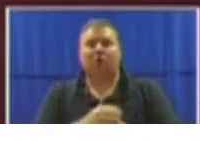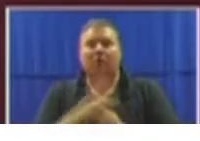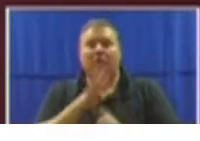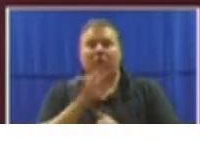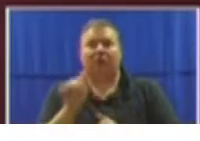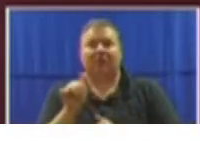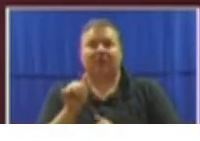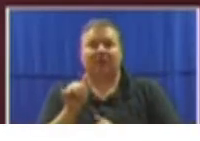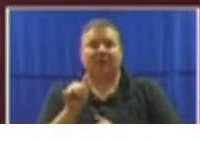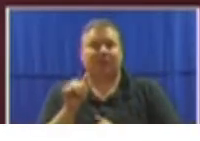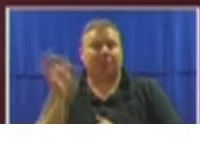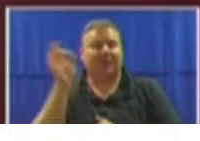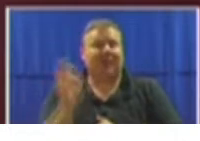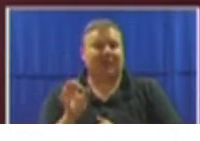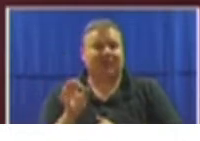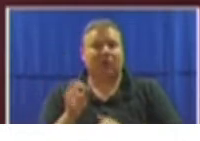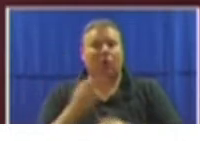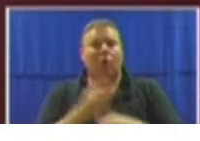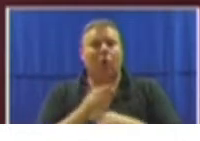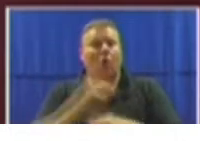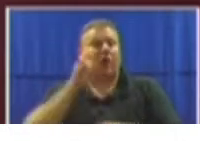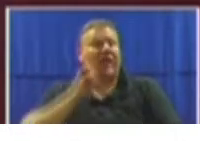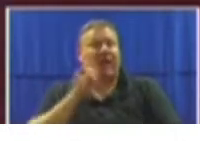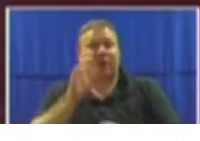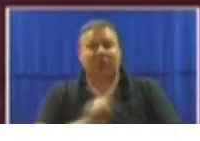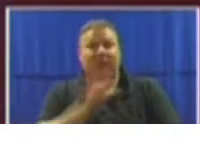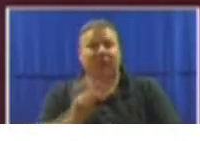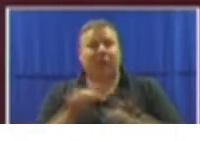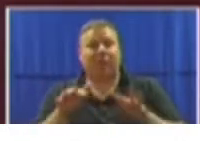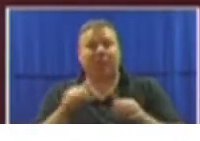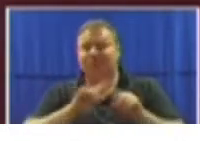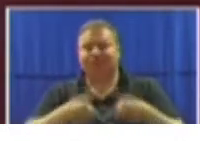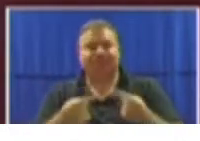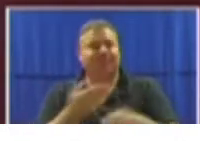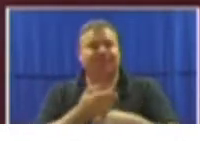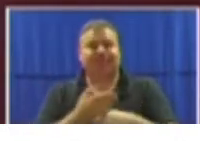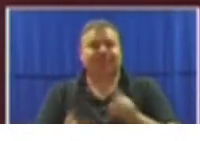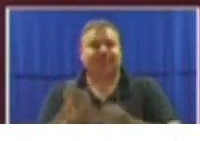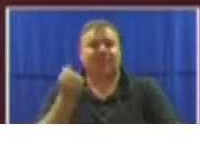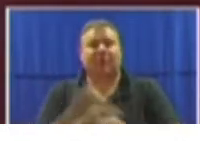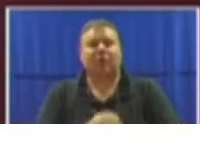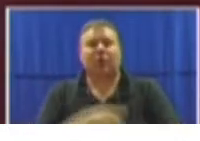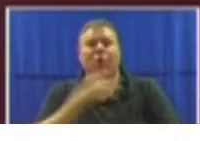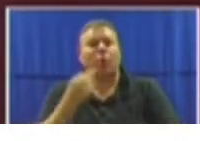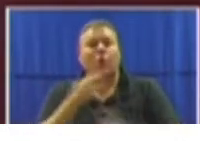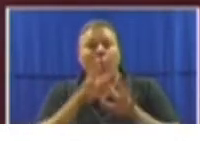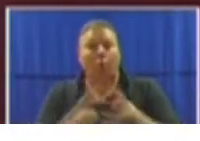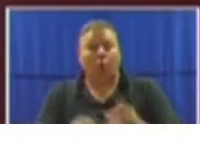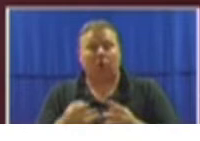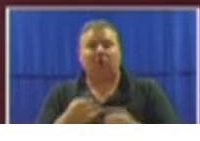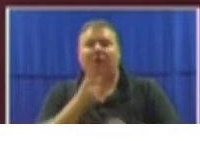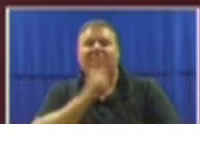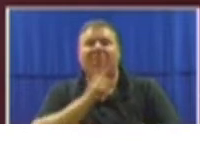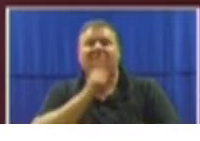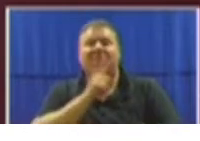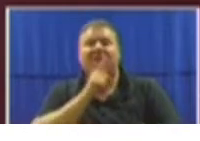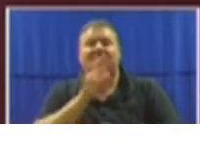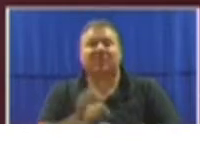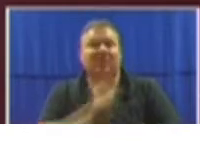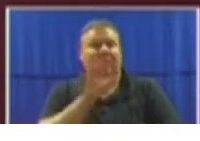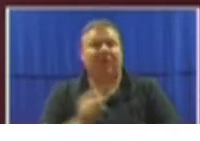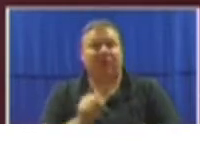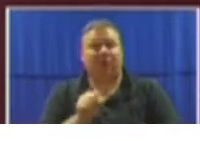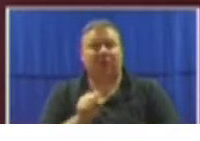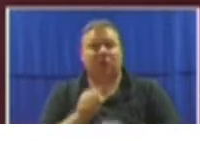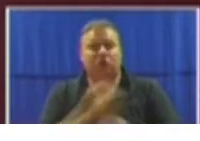46% of working age South Africans can't find jobs. And in this real world, thousands of South African children die